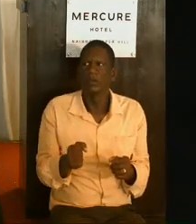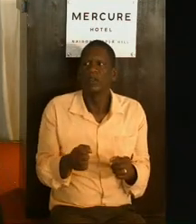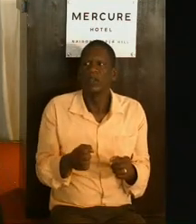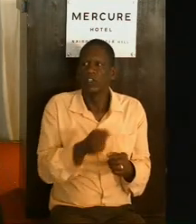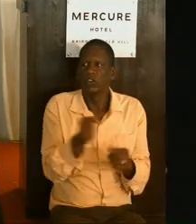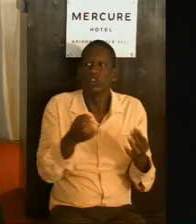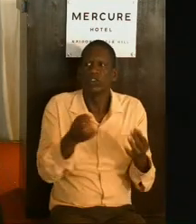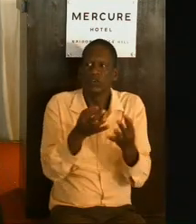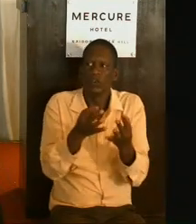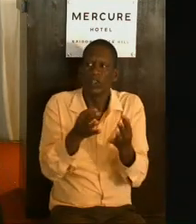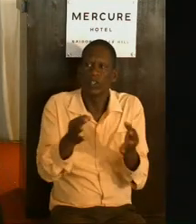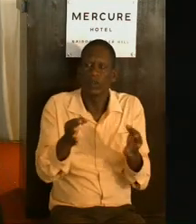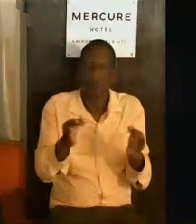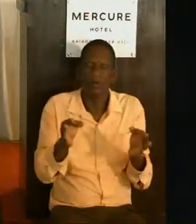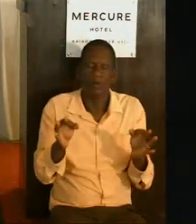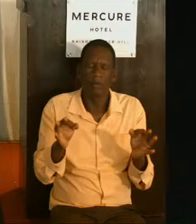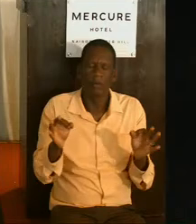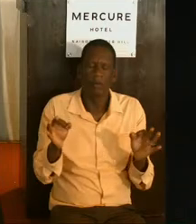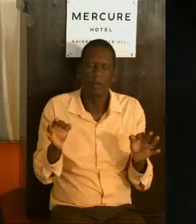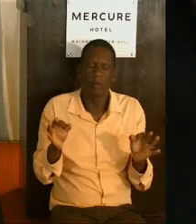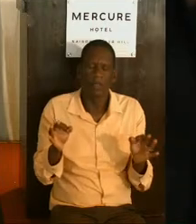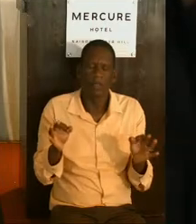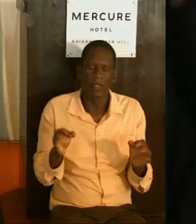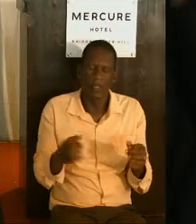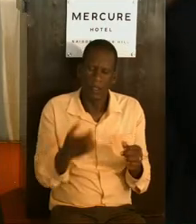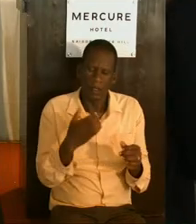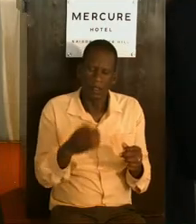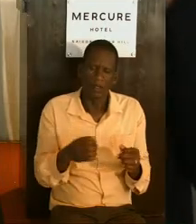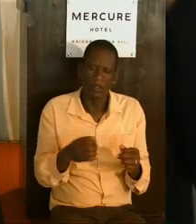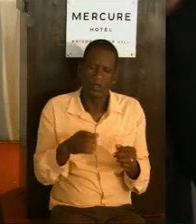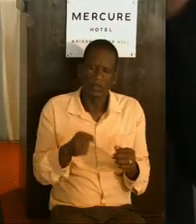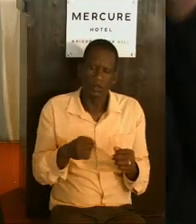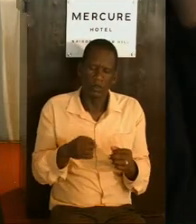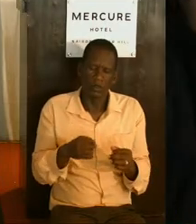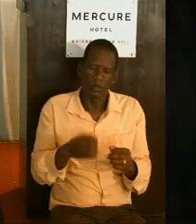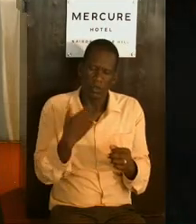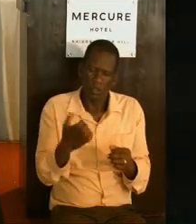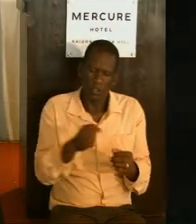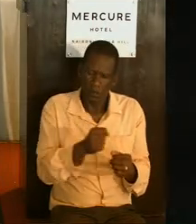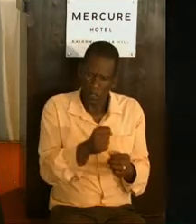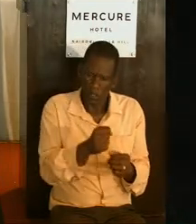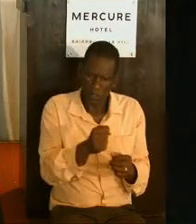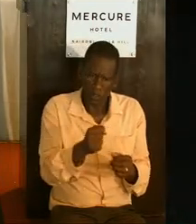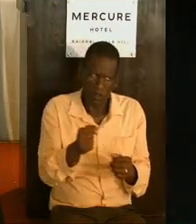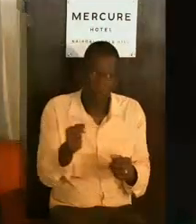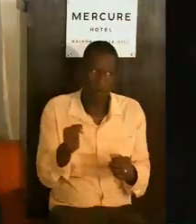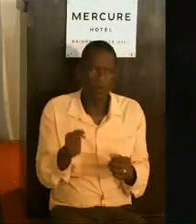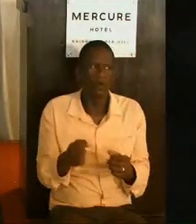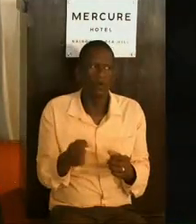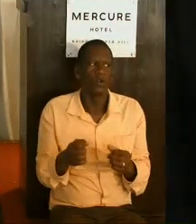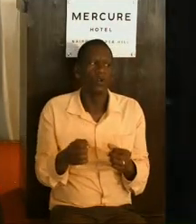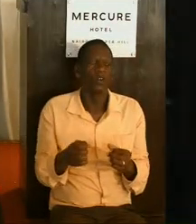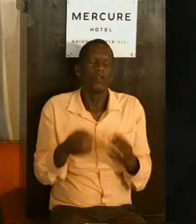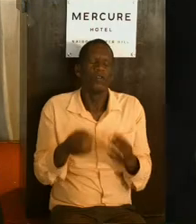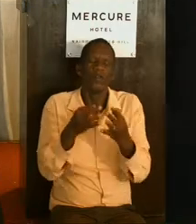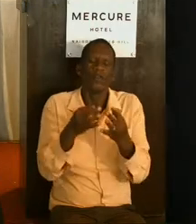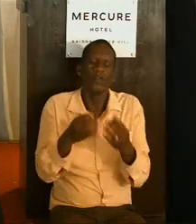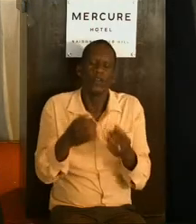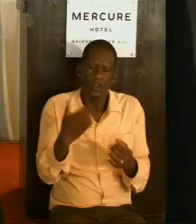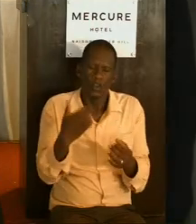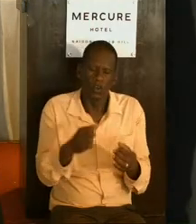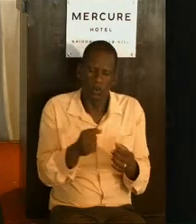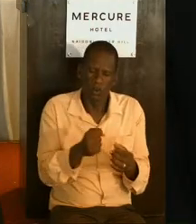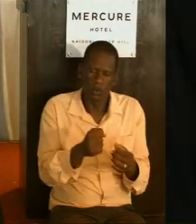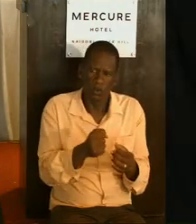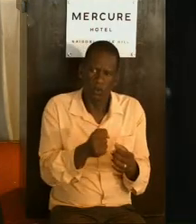doors of freedom and I'm banging on the doors I'm banging